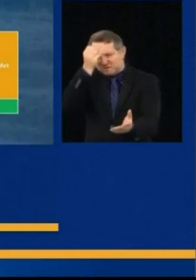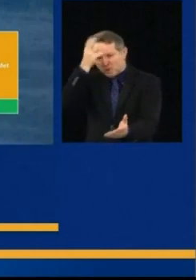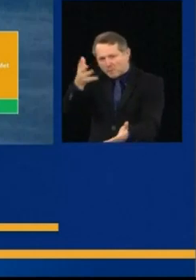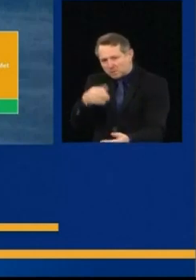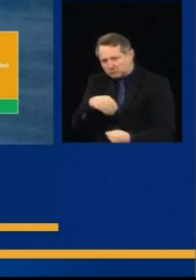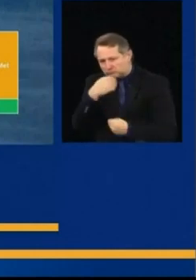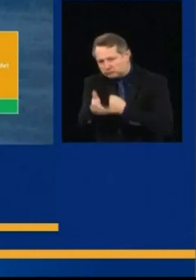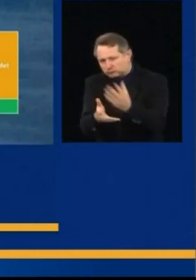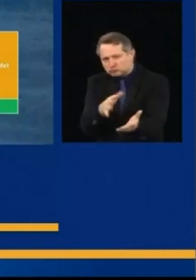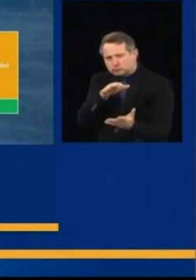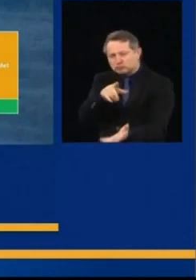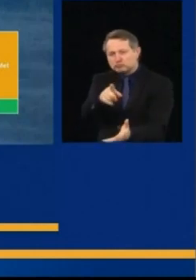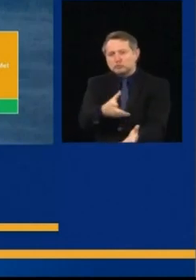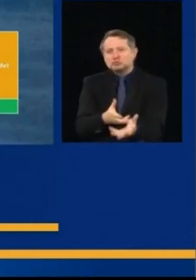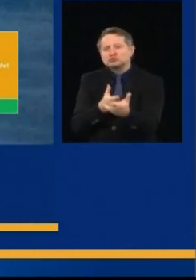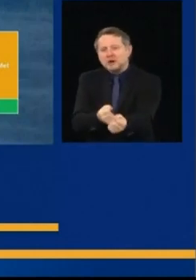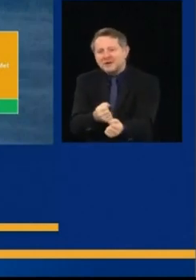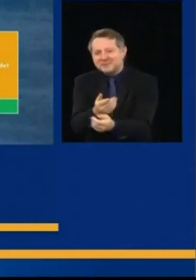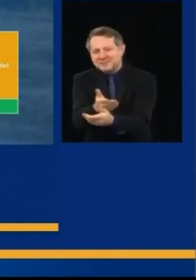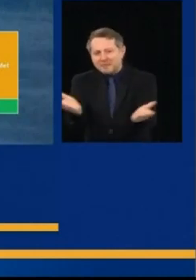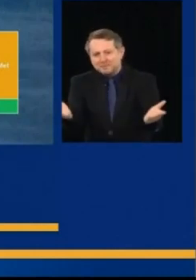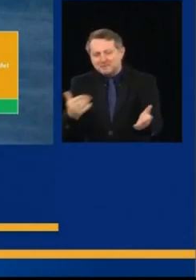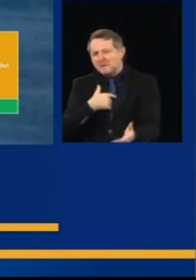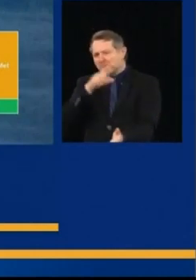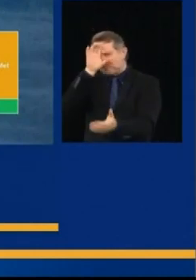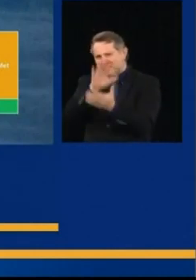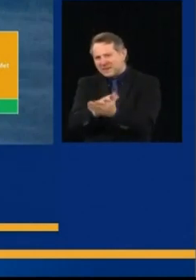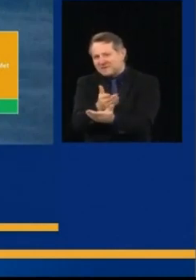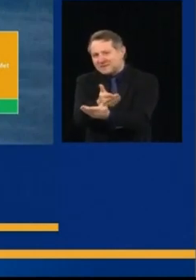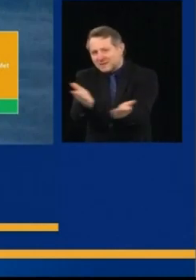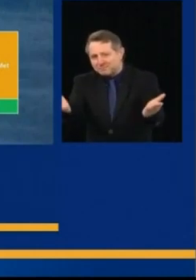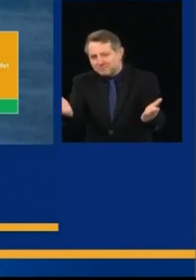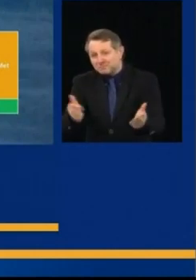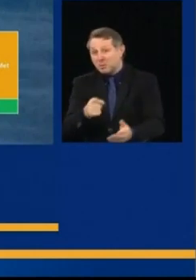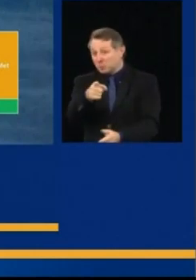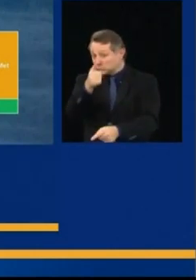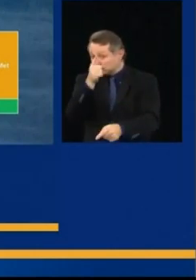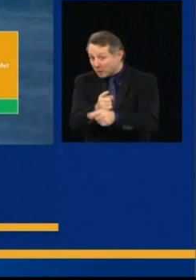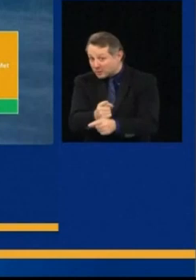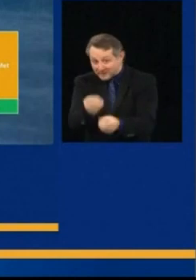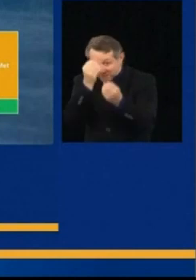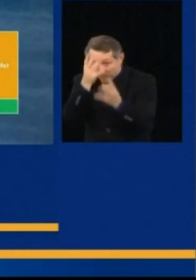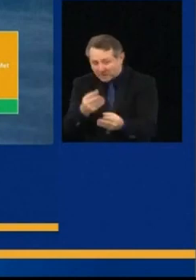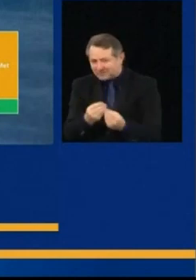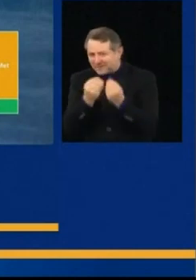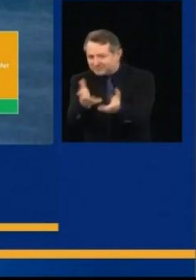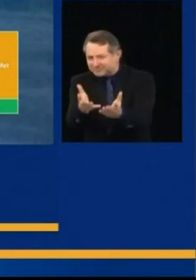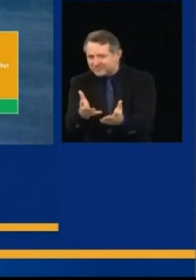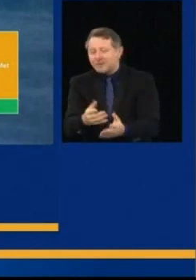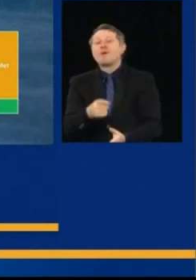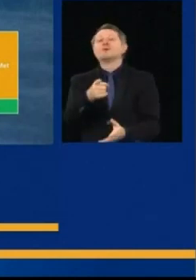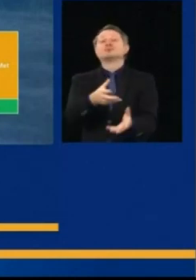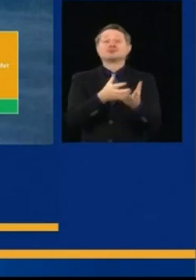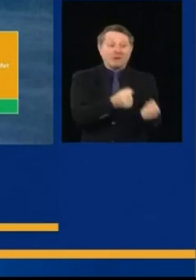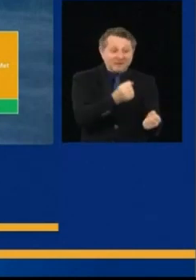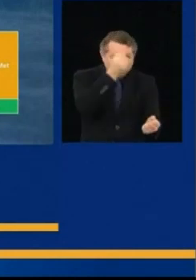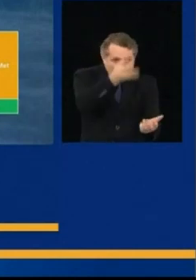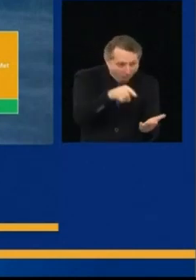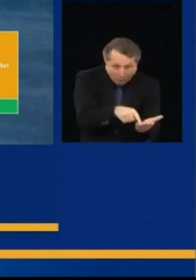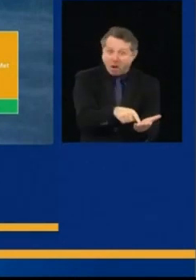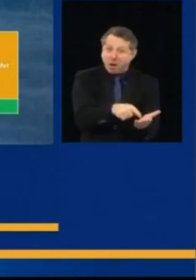in the people, and I believe when they have the right information and they trust the information and they know the information is actually factual